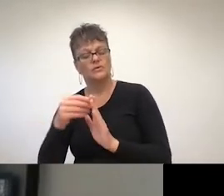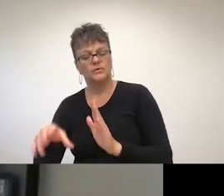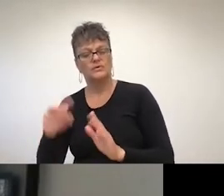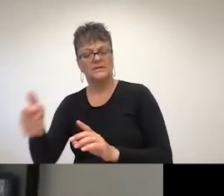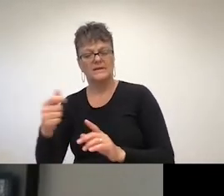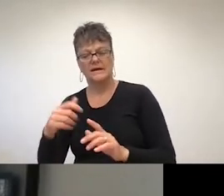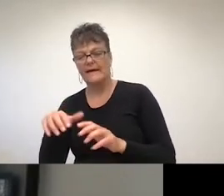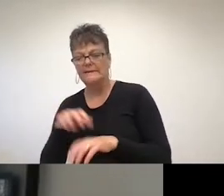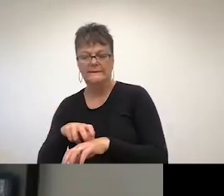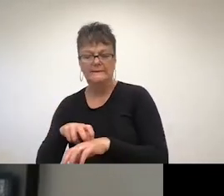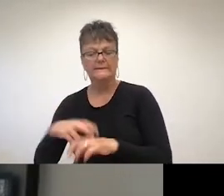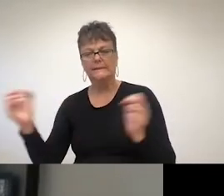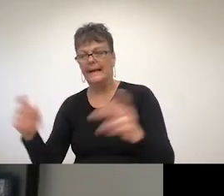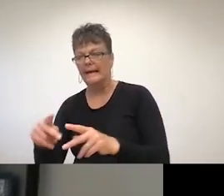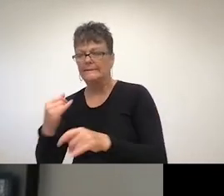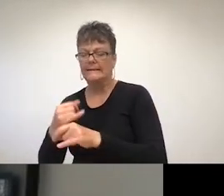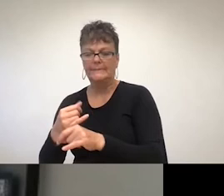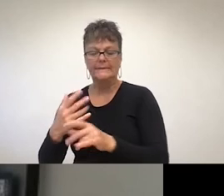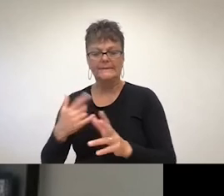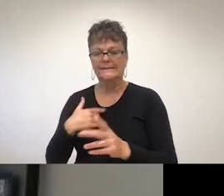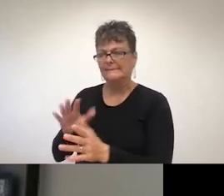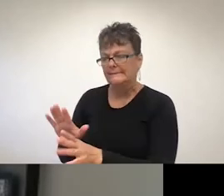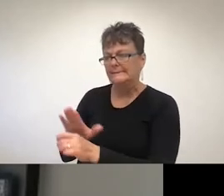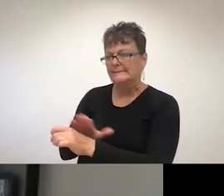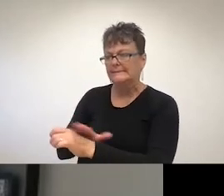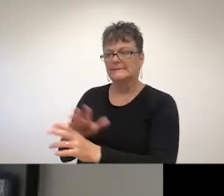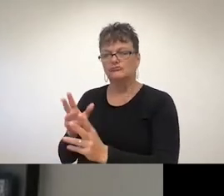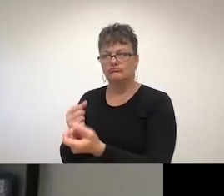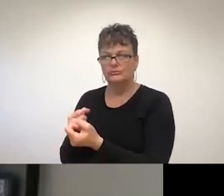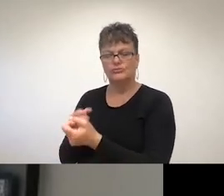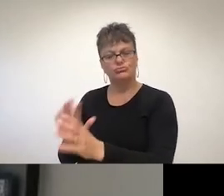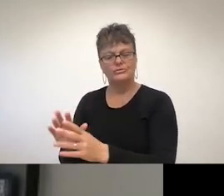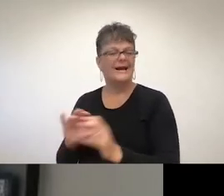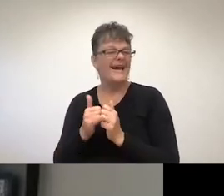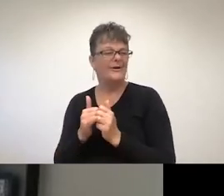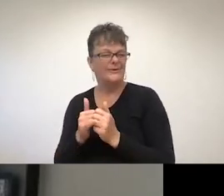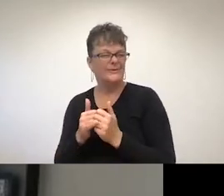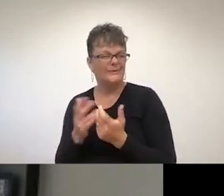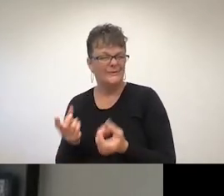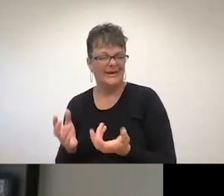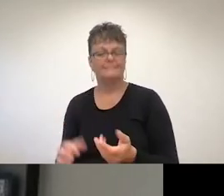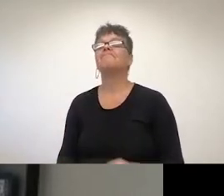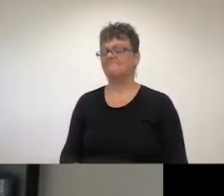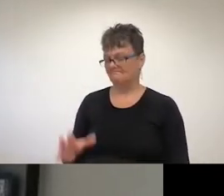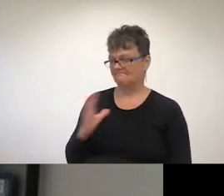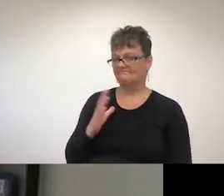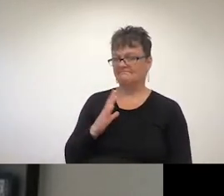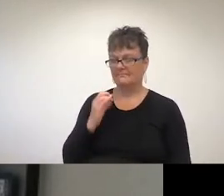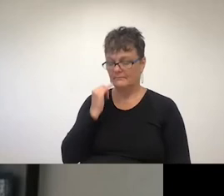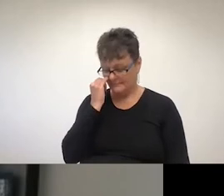campus? Yes. Well, good question. I'm going to answer this one, and then I'm going to turn it back to the slides so that we don't